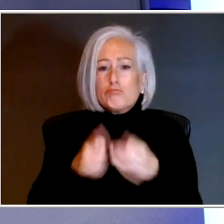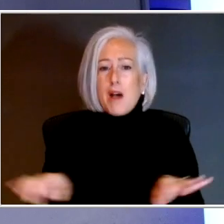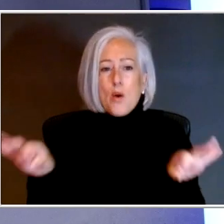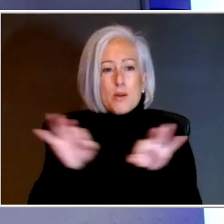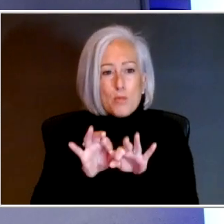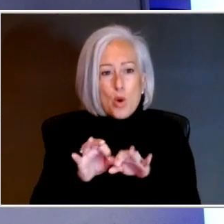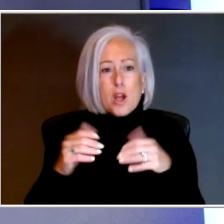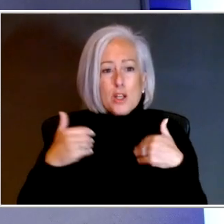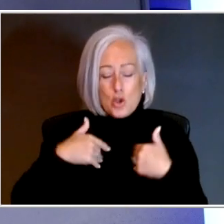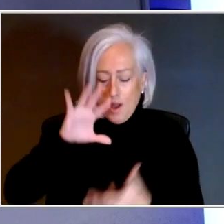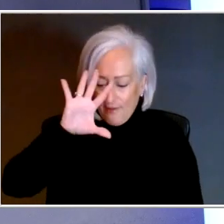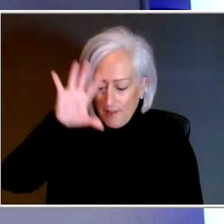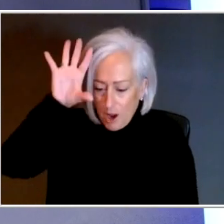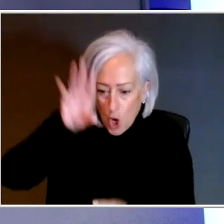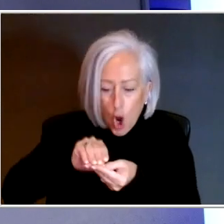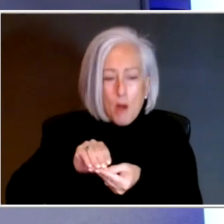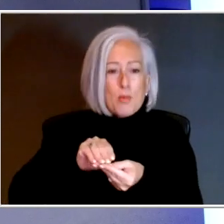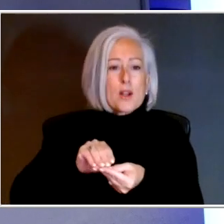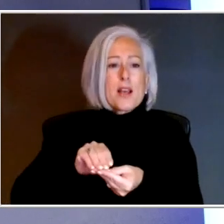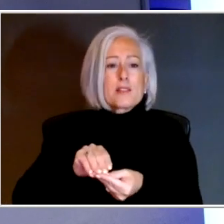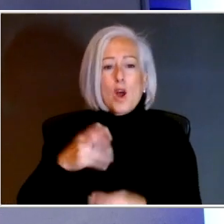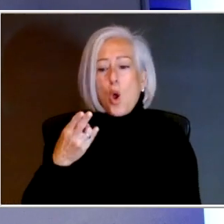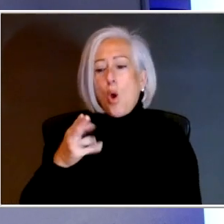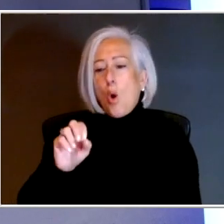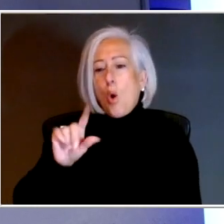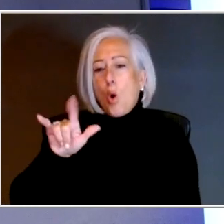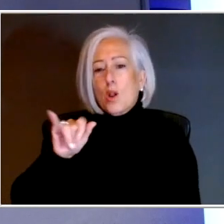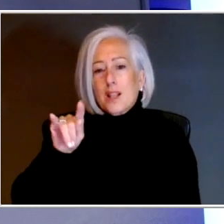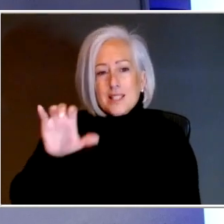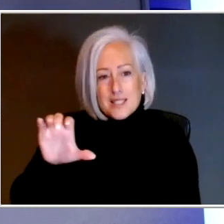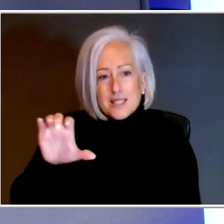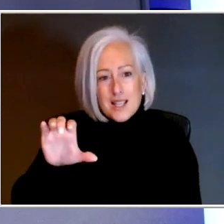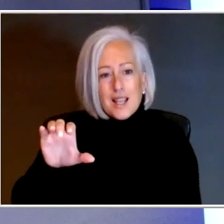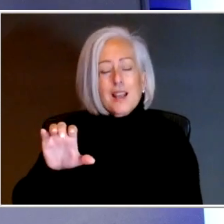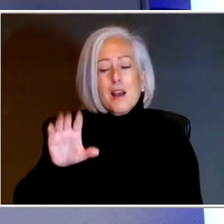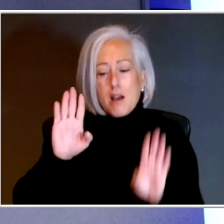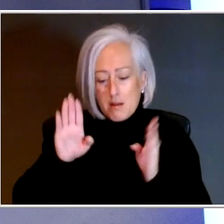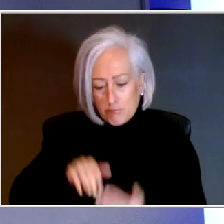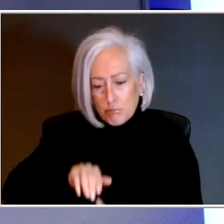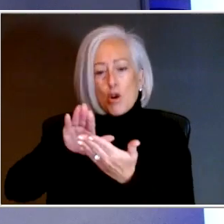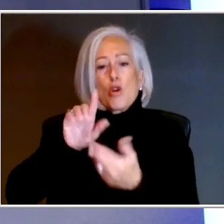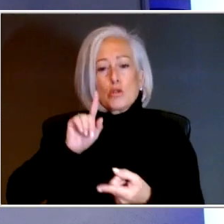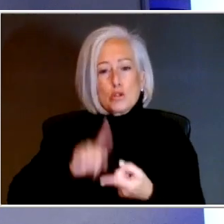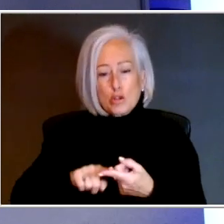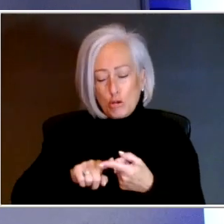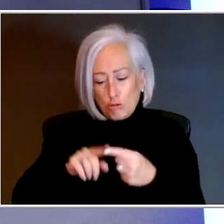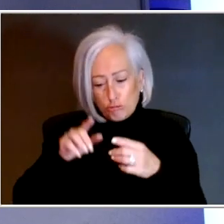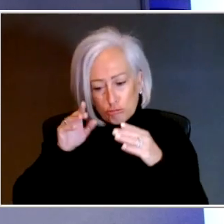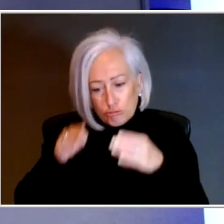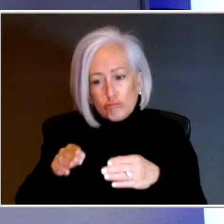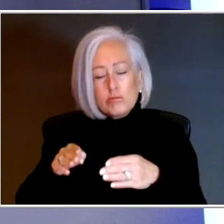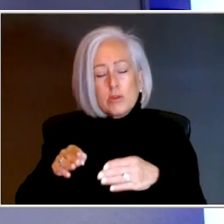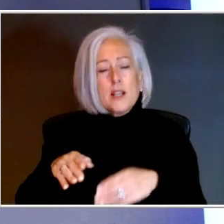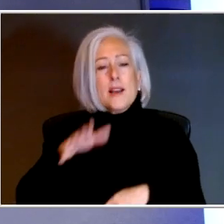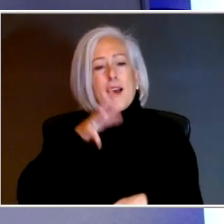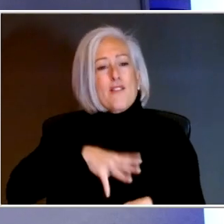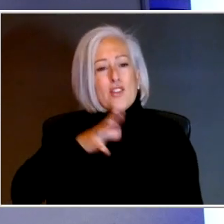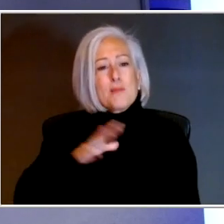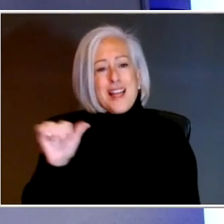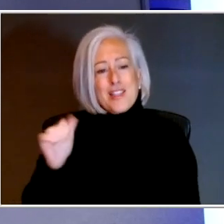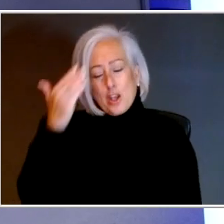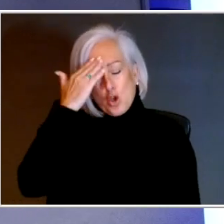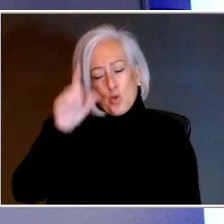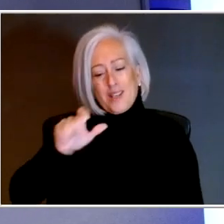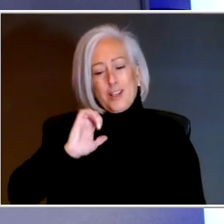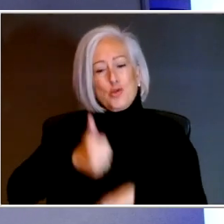comprehensive, holistic, sort of multidisciplinary team and treating the female athlete and all the female athlete's needs, and just knew we should offer that here. And compare that back